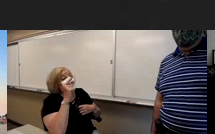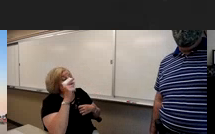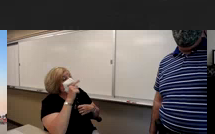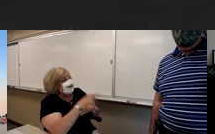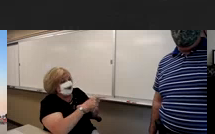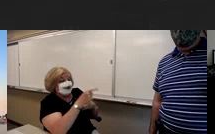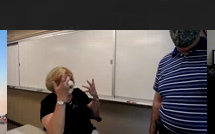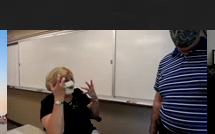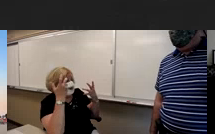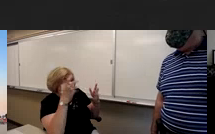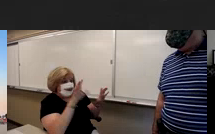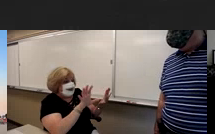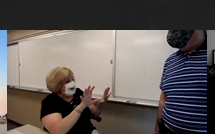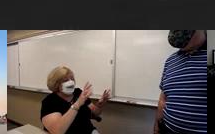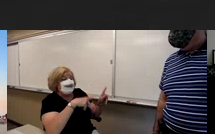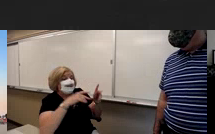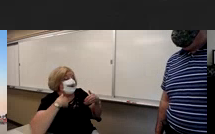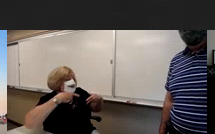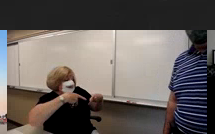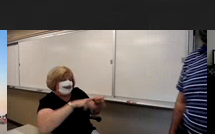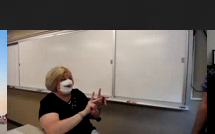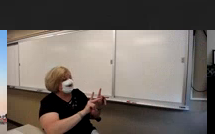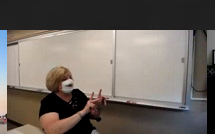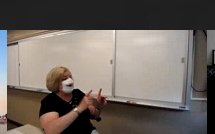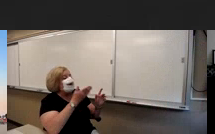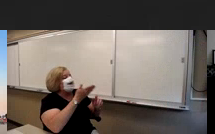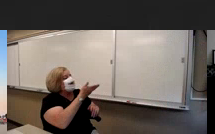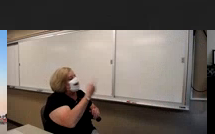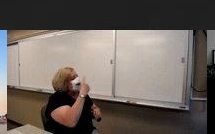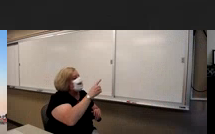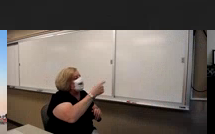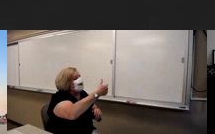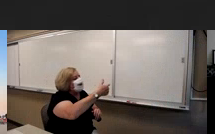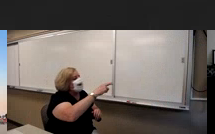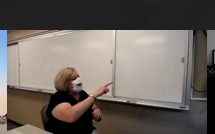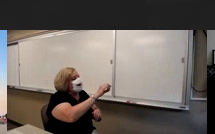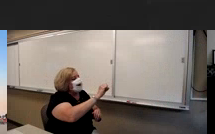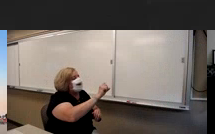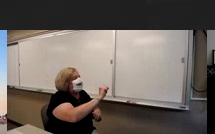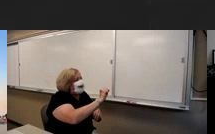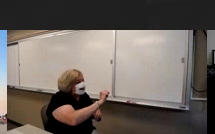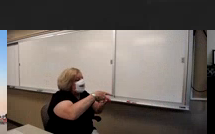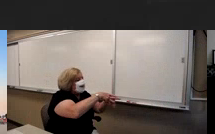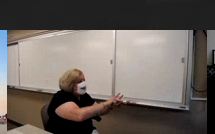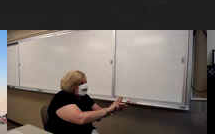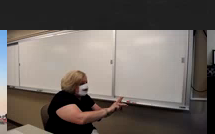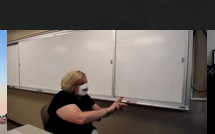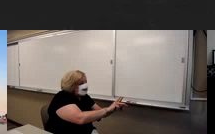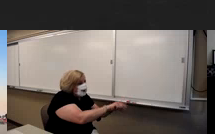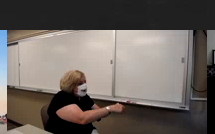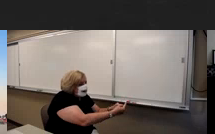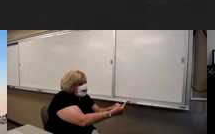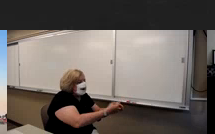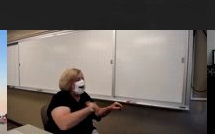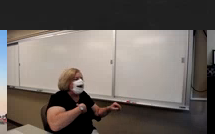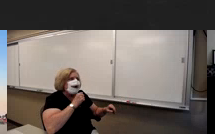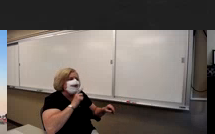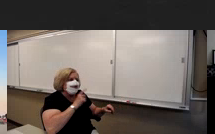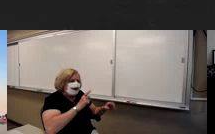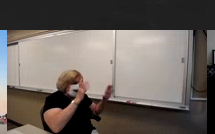want people to have permission, there's a thing for guest permission. So you do have some settings in there. I haven't explored these in